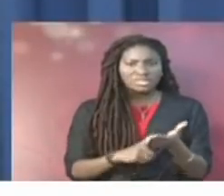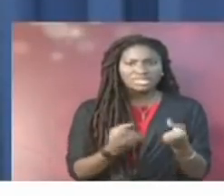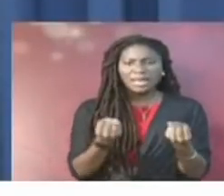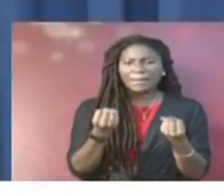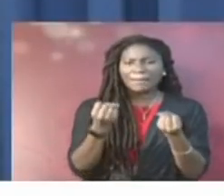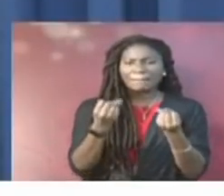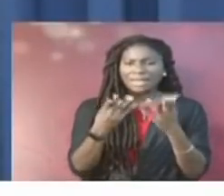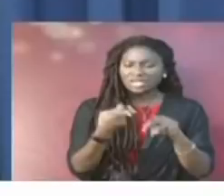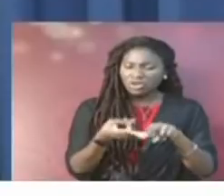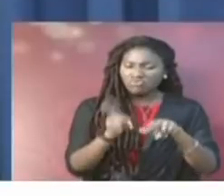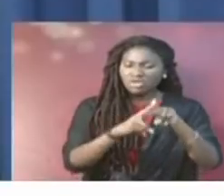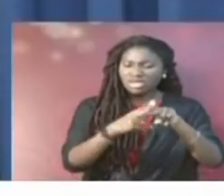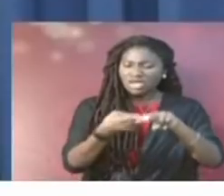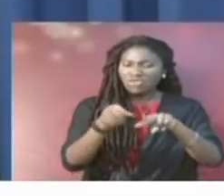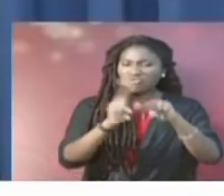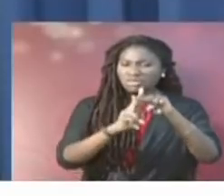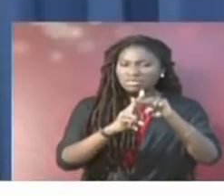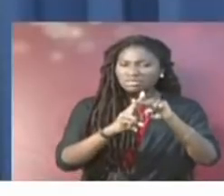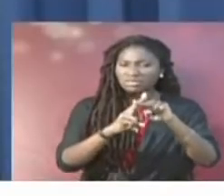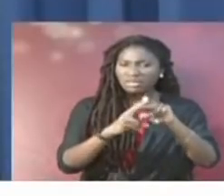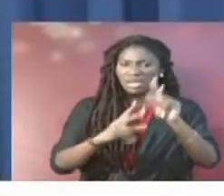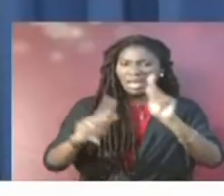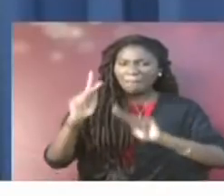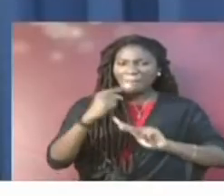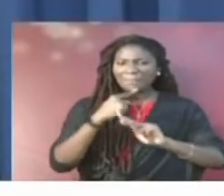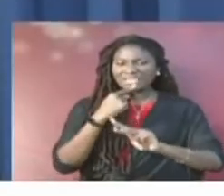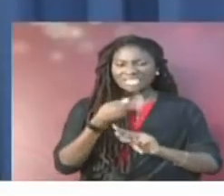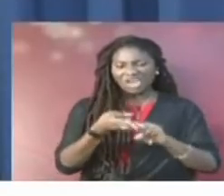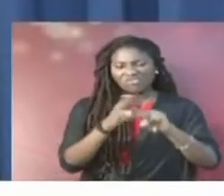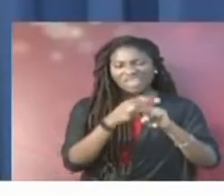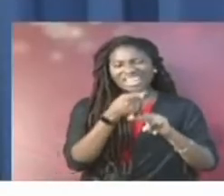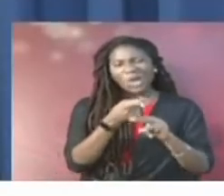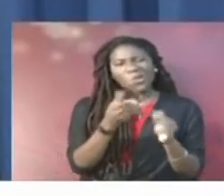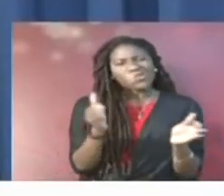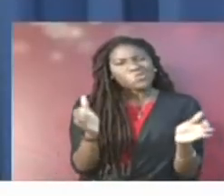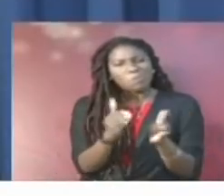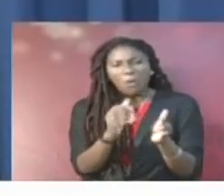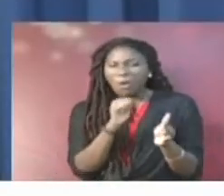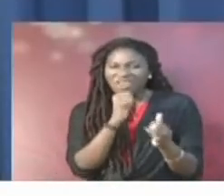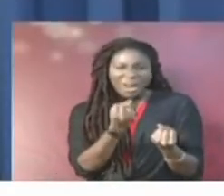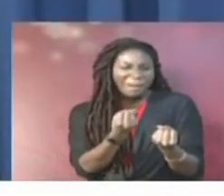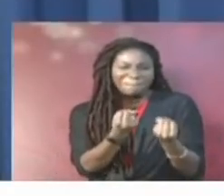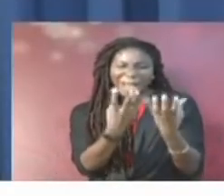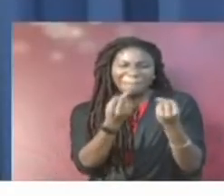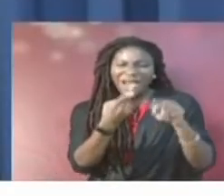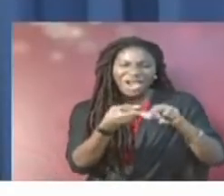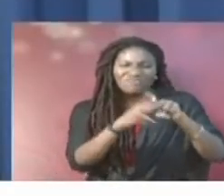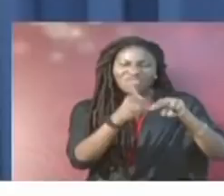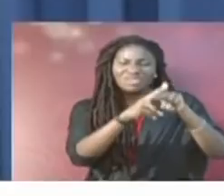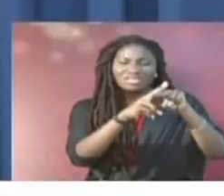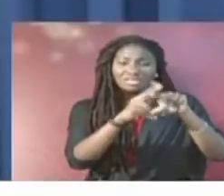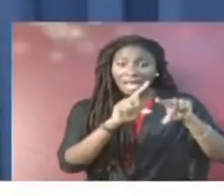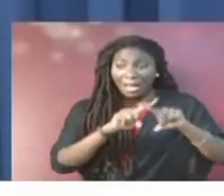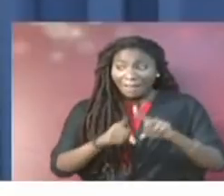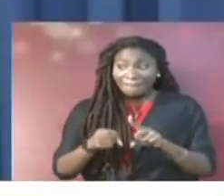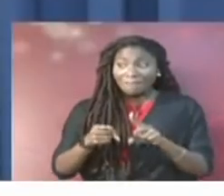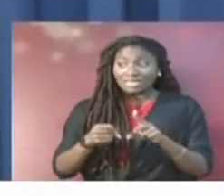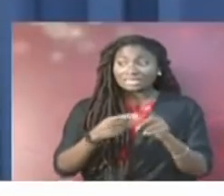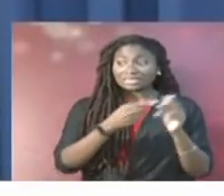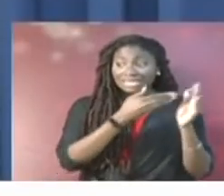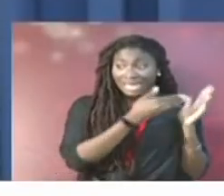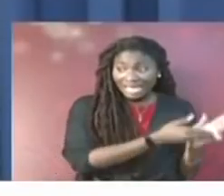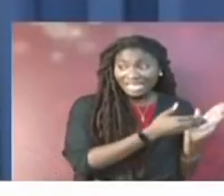small. I thought that it was enough to cause a significant increase in terms of a snowball type